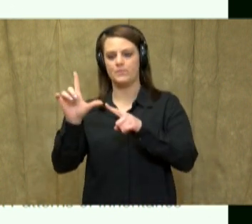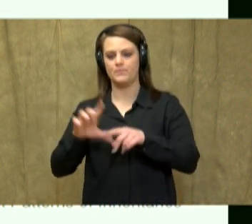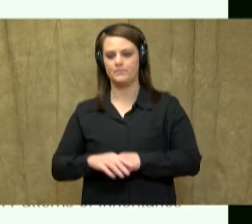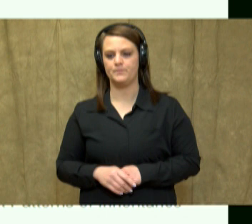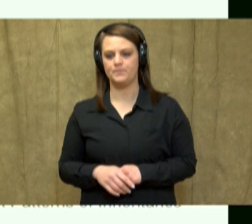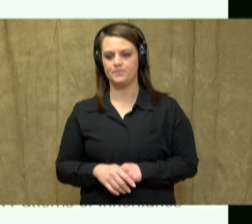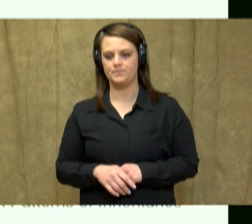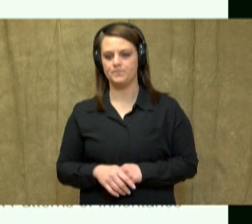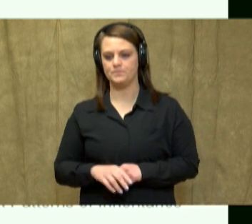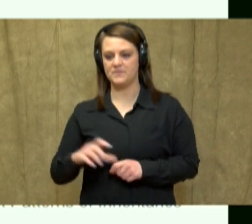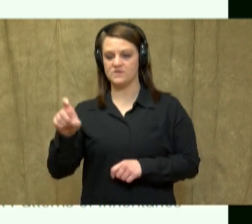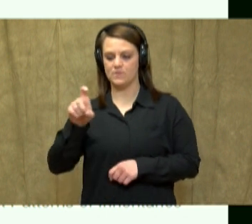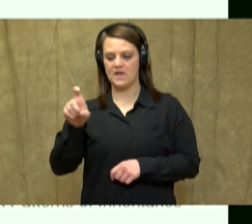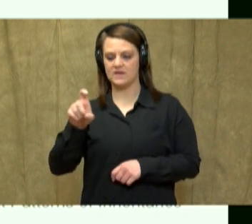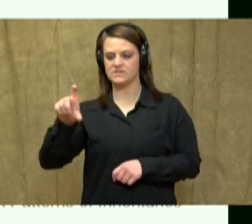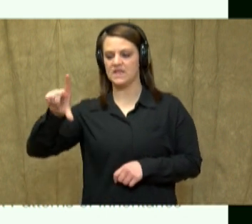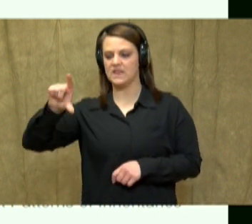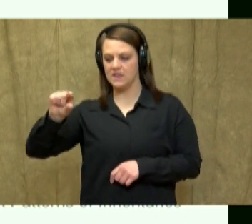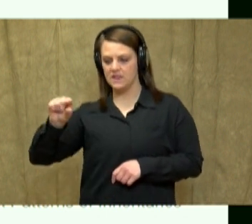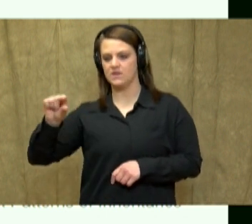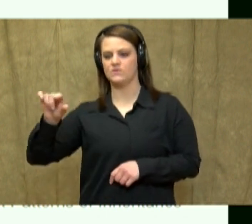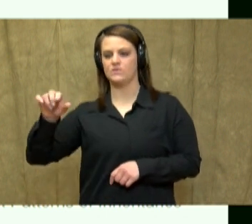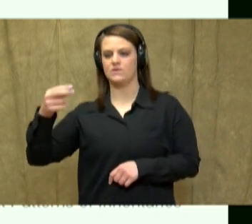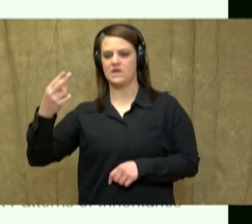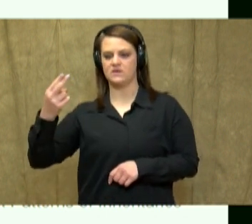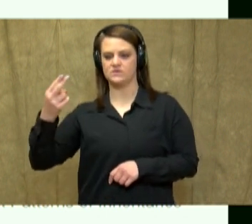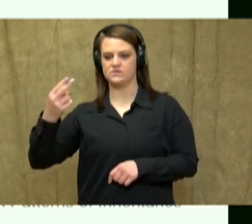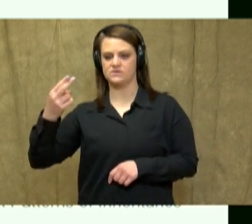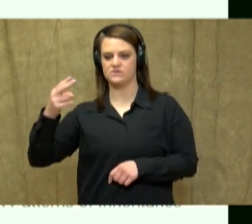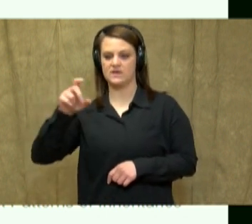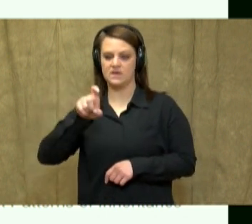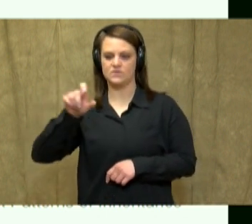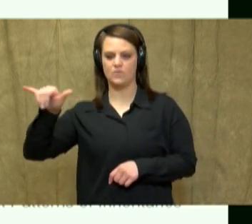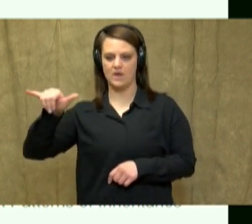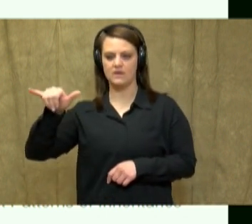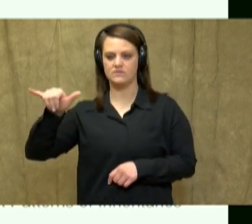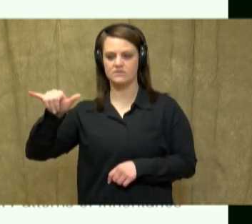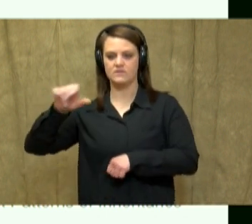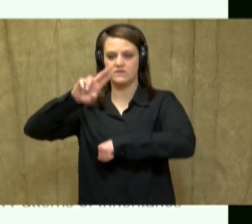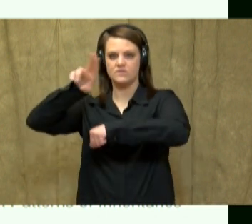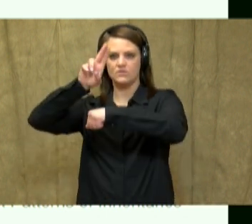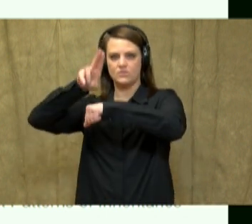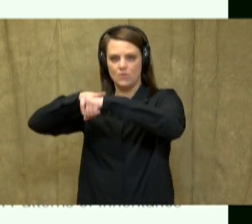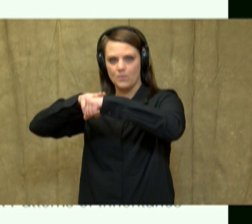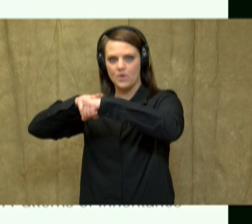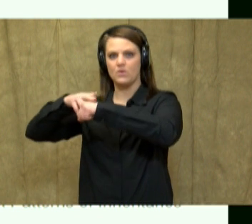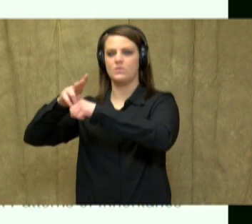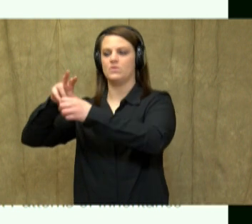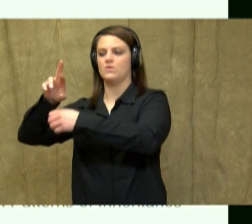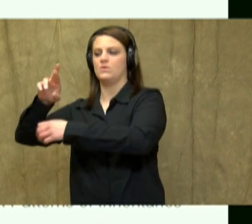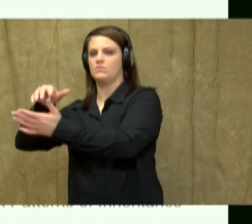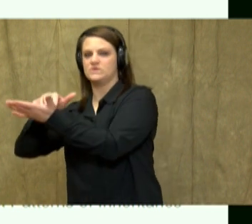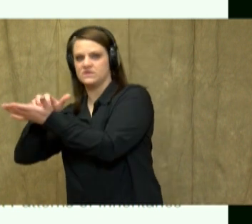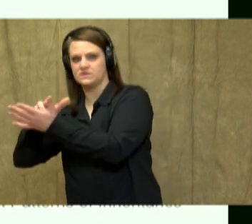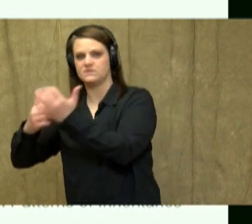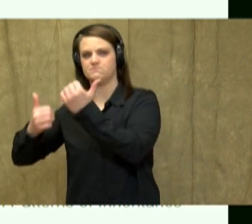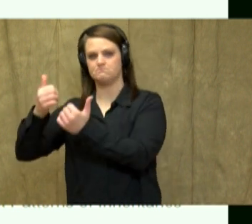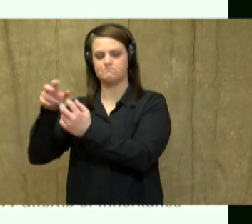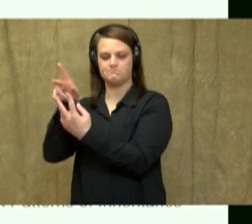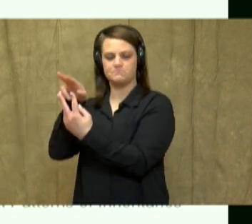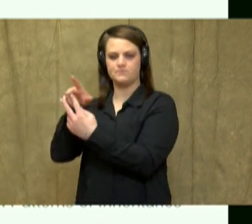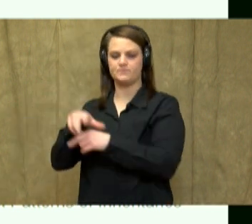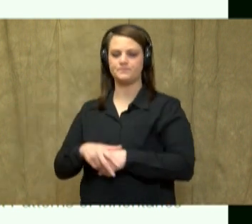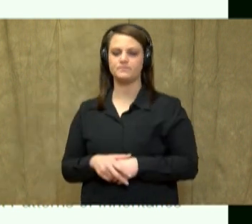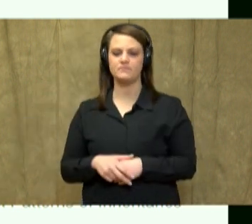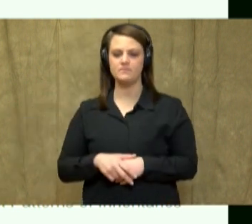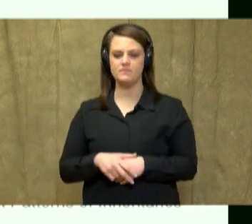X, little h, Y. All of your males are XY, and they either have the normal trait or they have the recessive trait. And then you